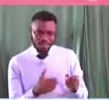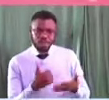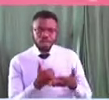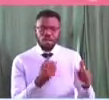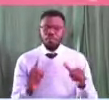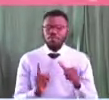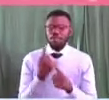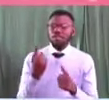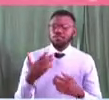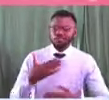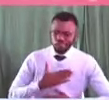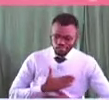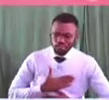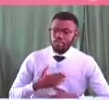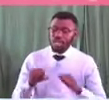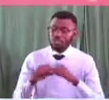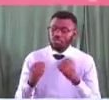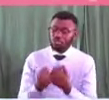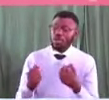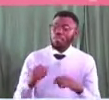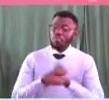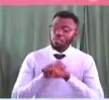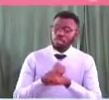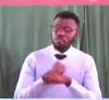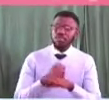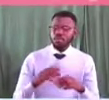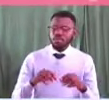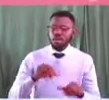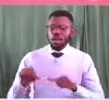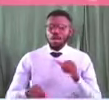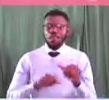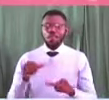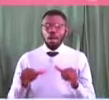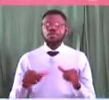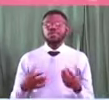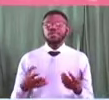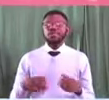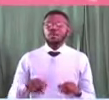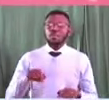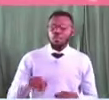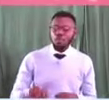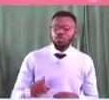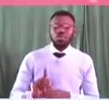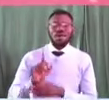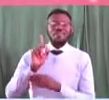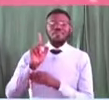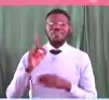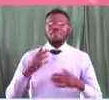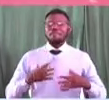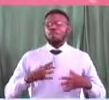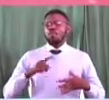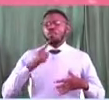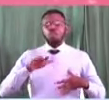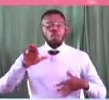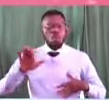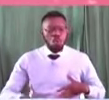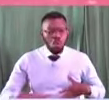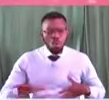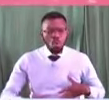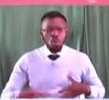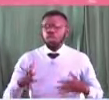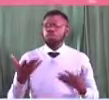Your Excellency, social protection is about the bottom up. The people at the lowest point of the